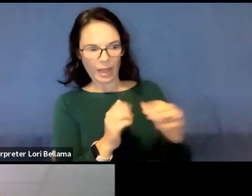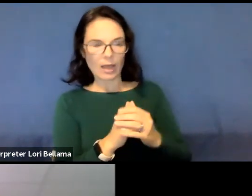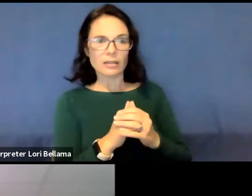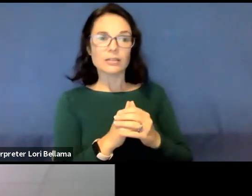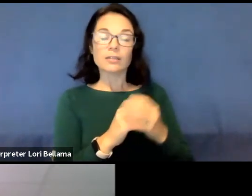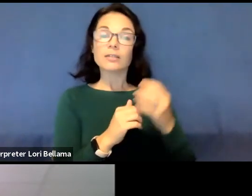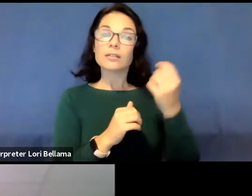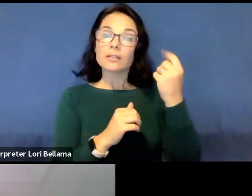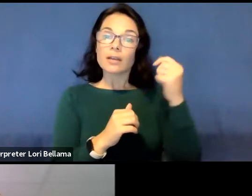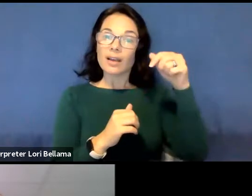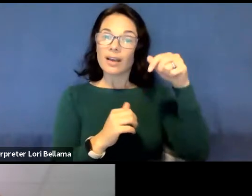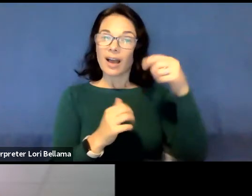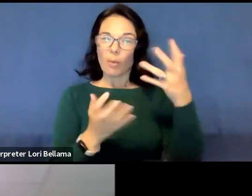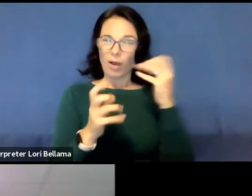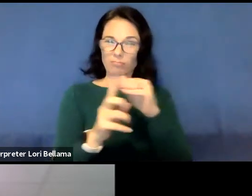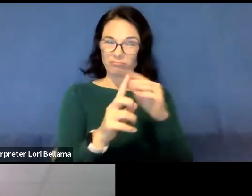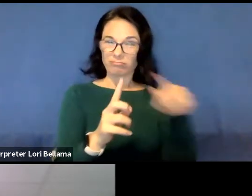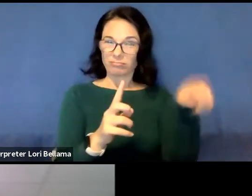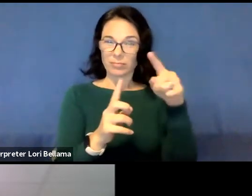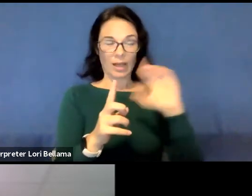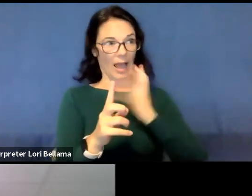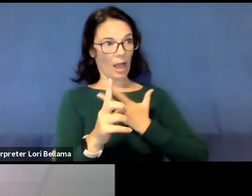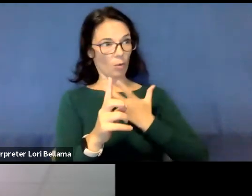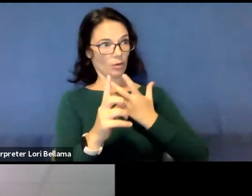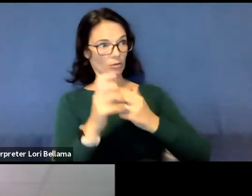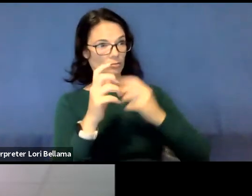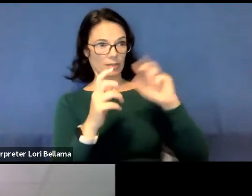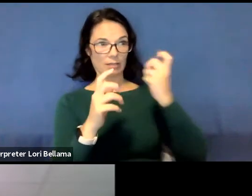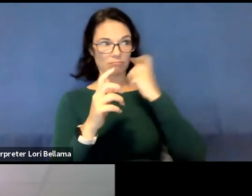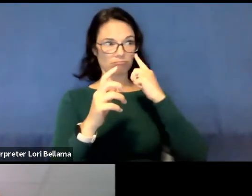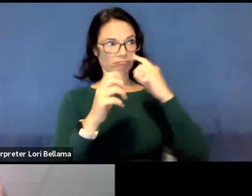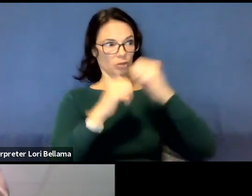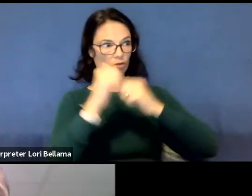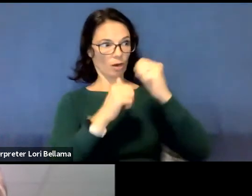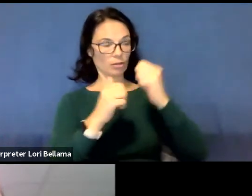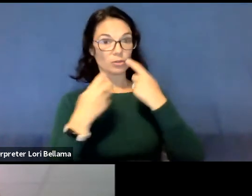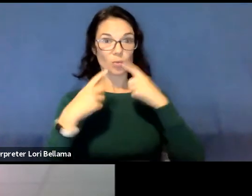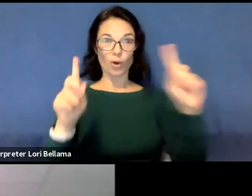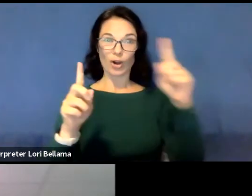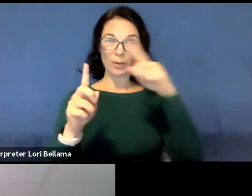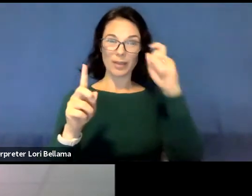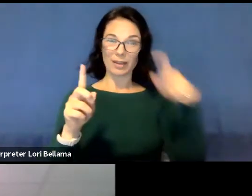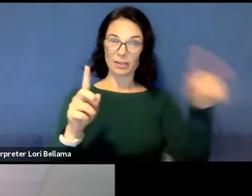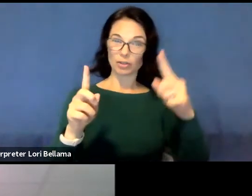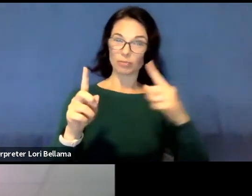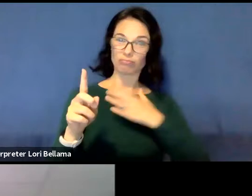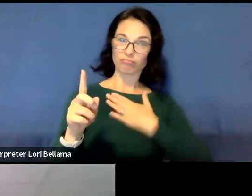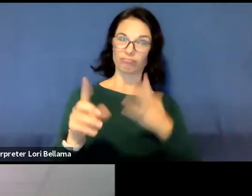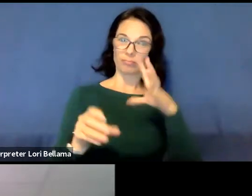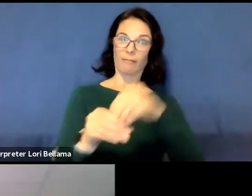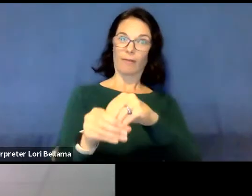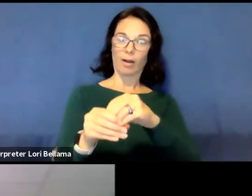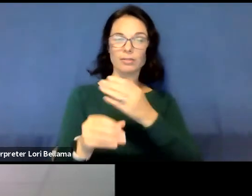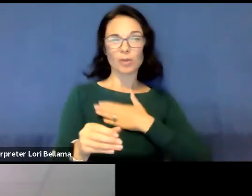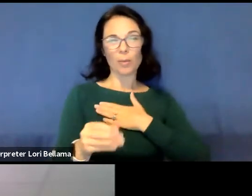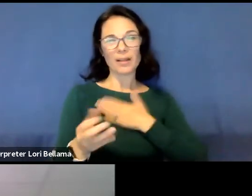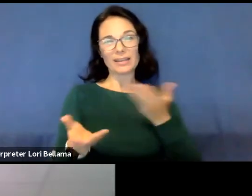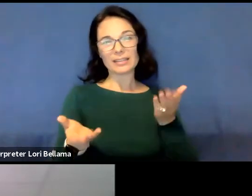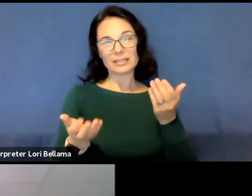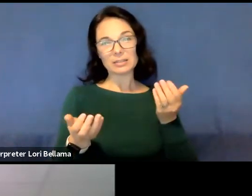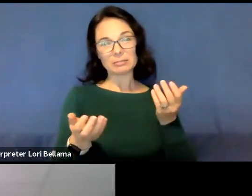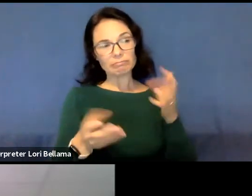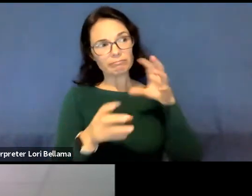work because of faculty involvement. So I want to encourage you to put in for these committees. I know it's the end of the